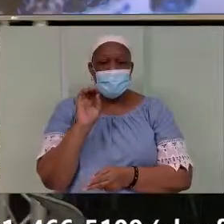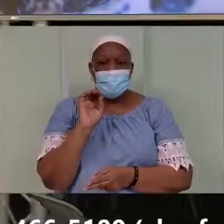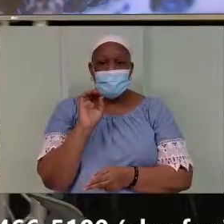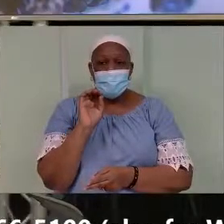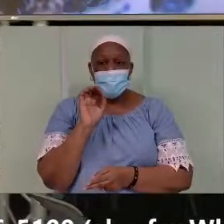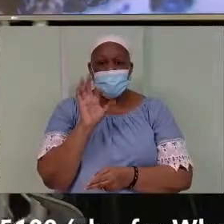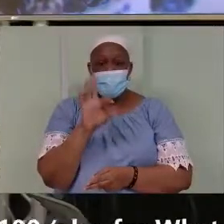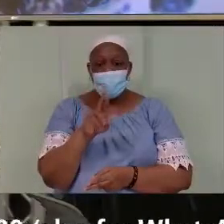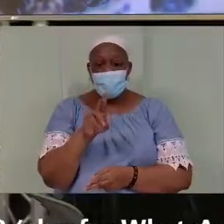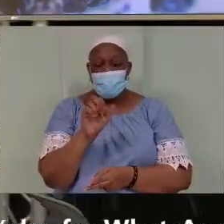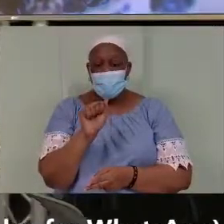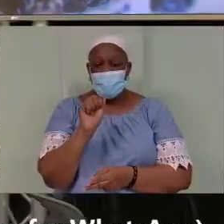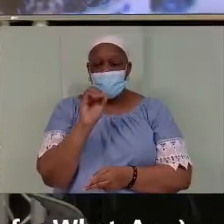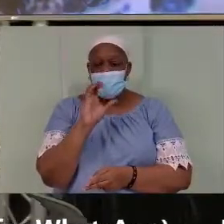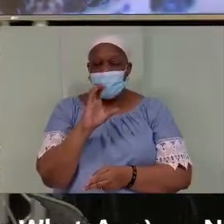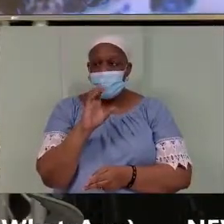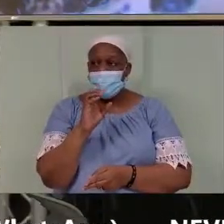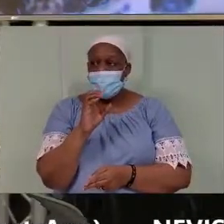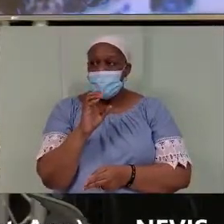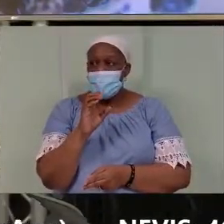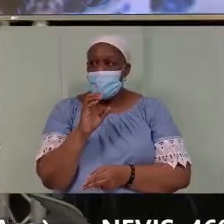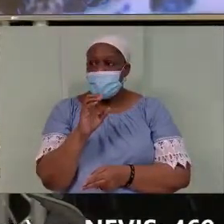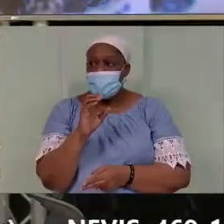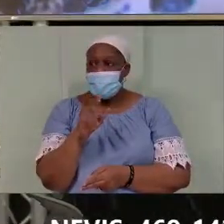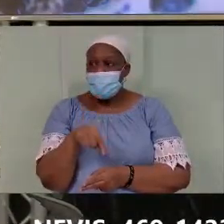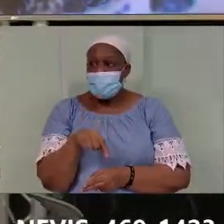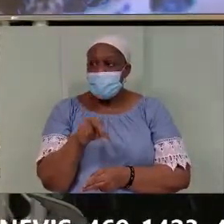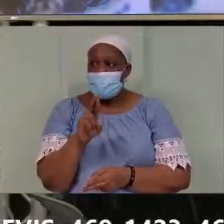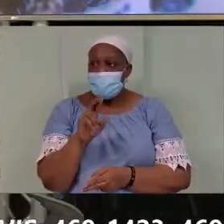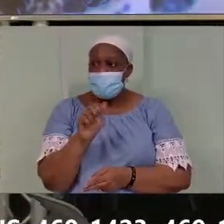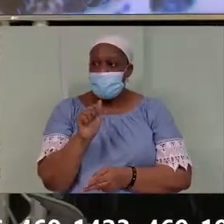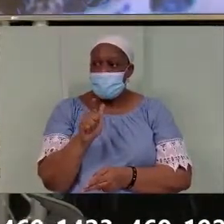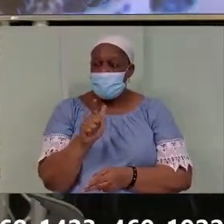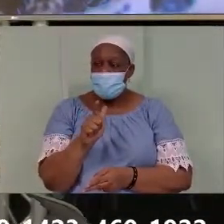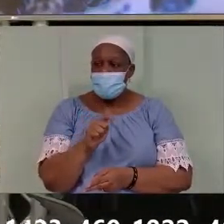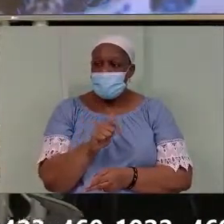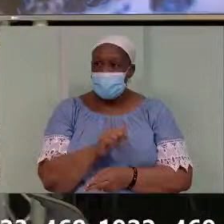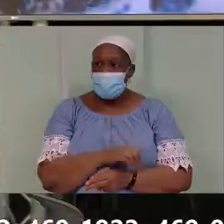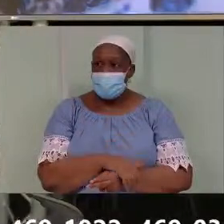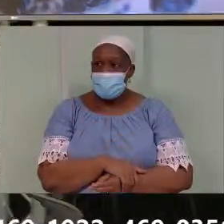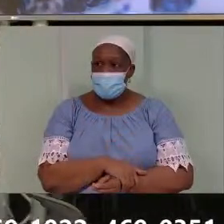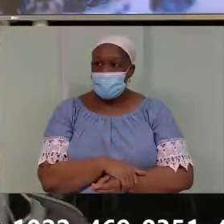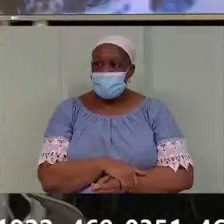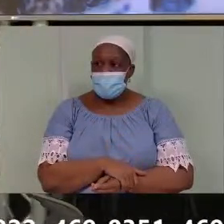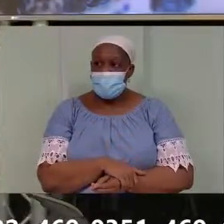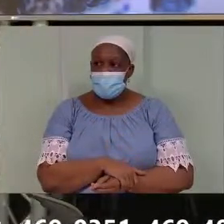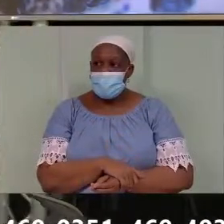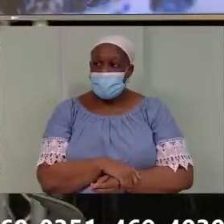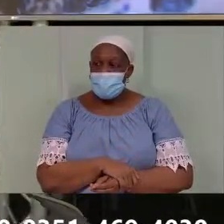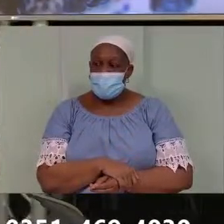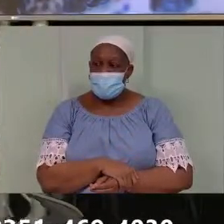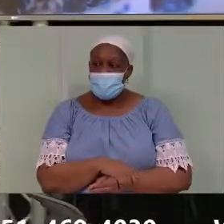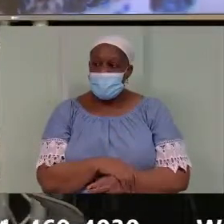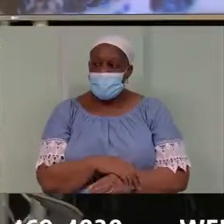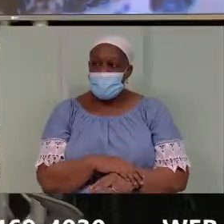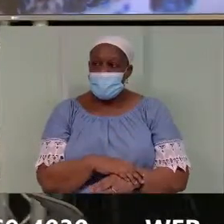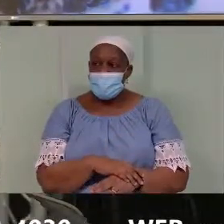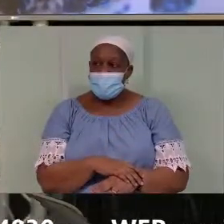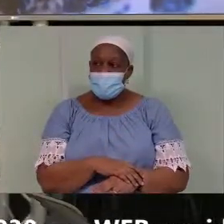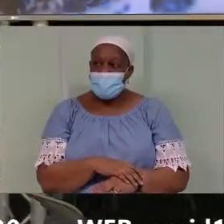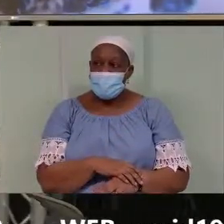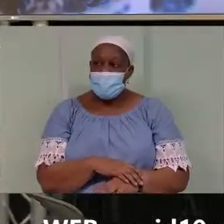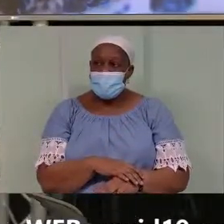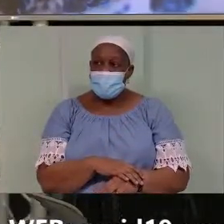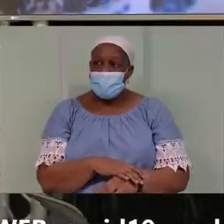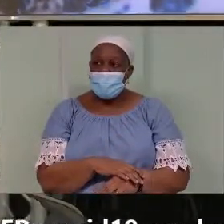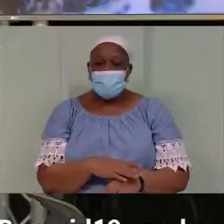I also want to apologize to the persons who are placing questions on the YouTube. At the present moment, we are